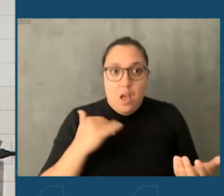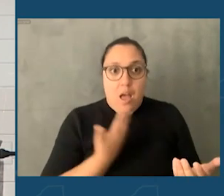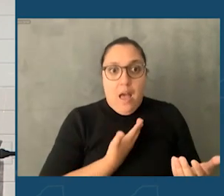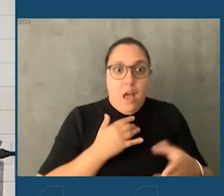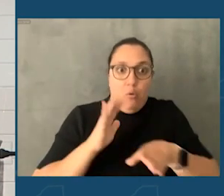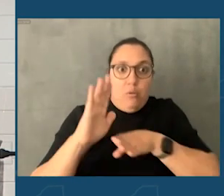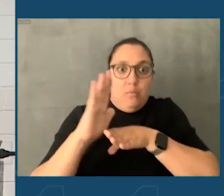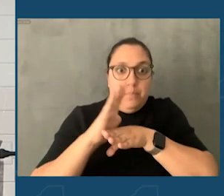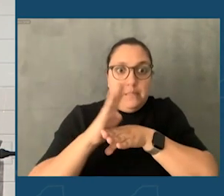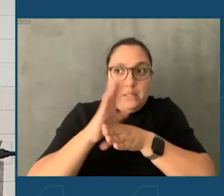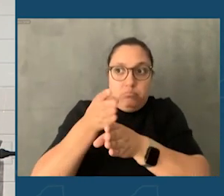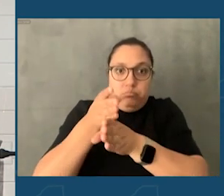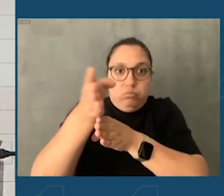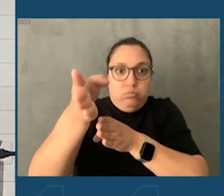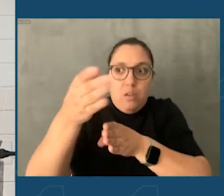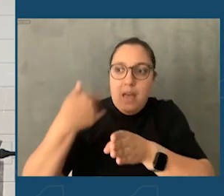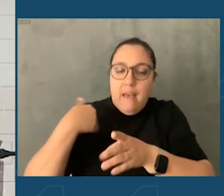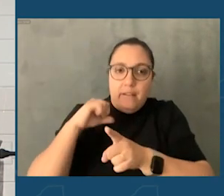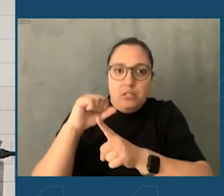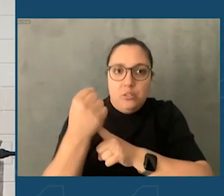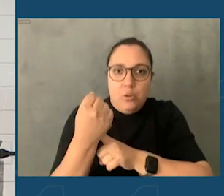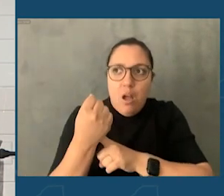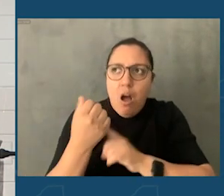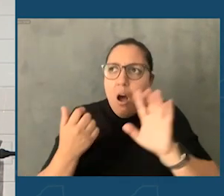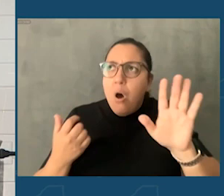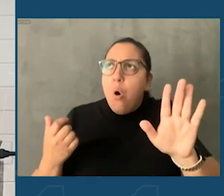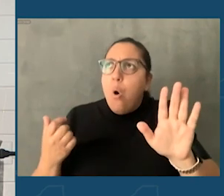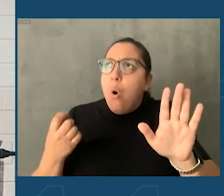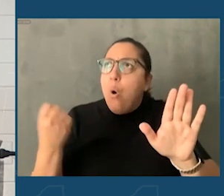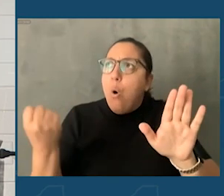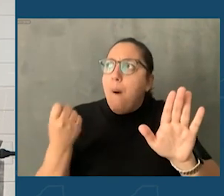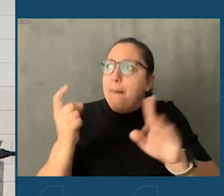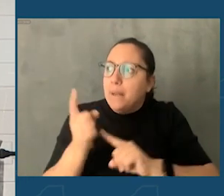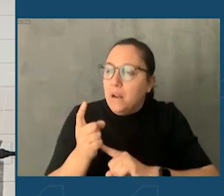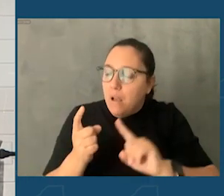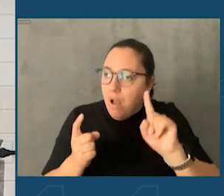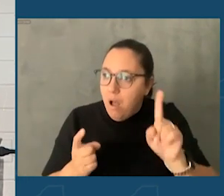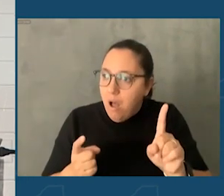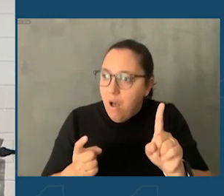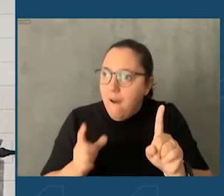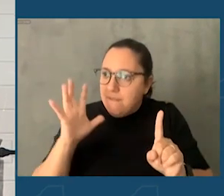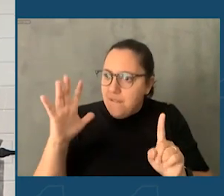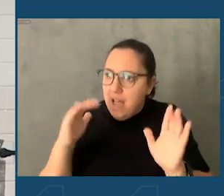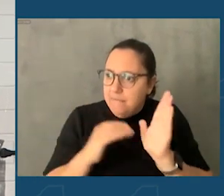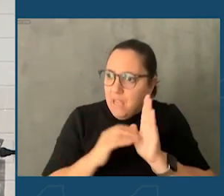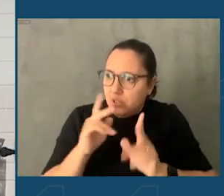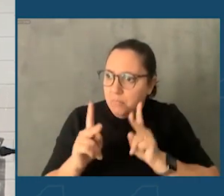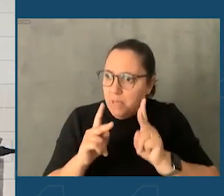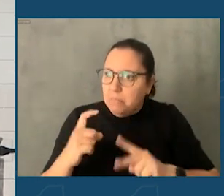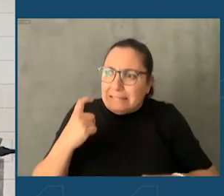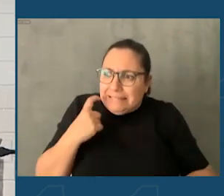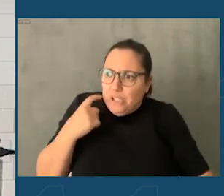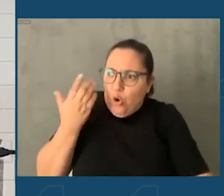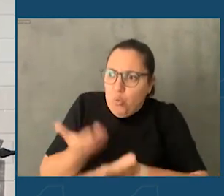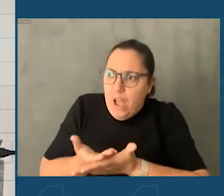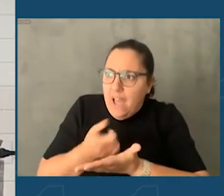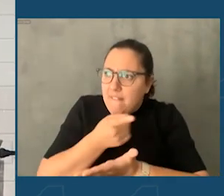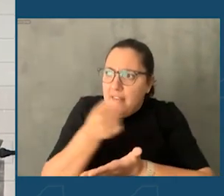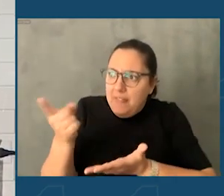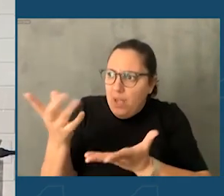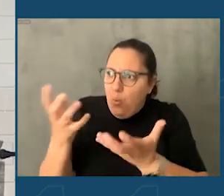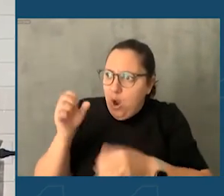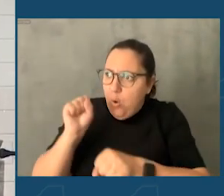a situation where we learned that 5,000 people came in yesterday who wanted to work, we would say,